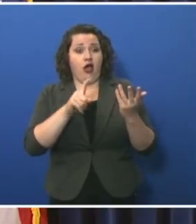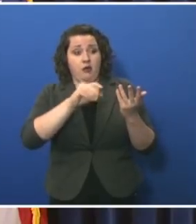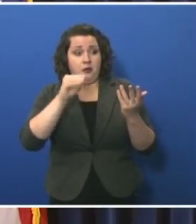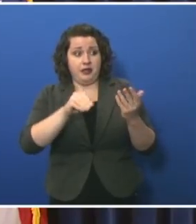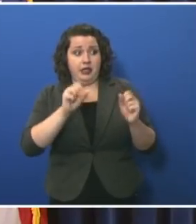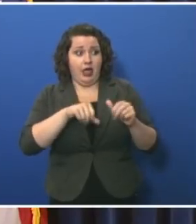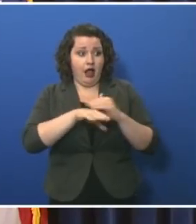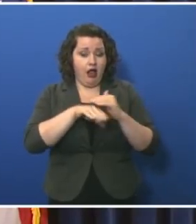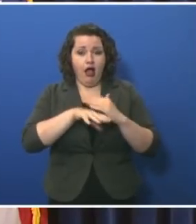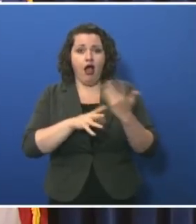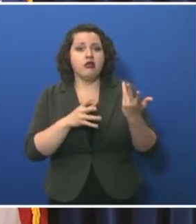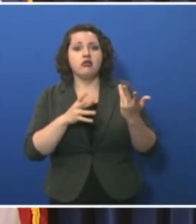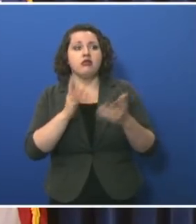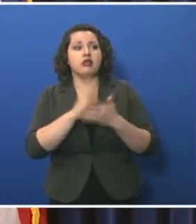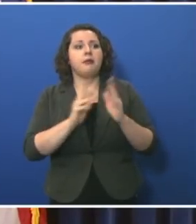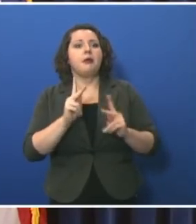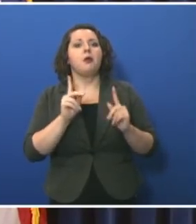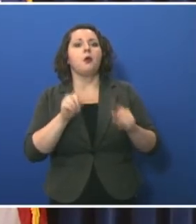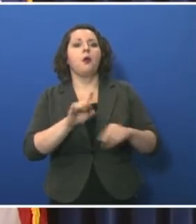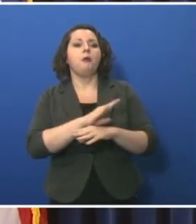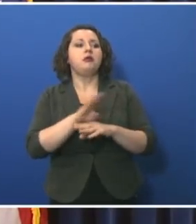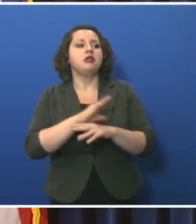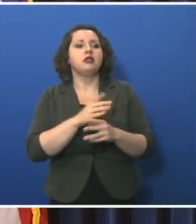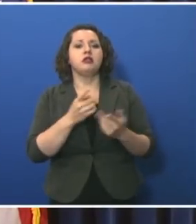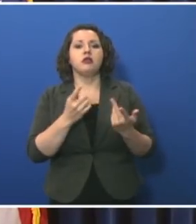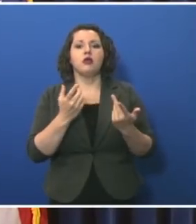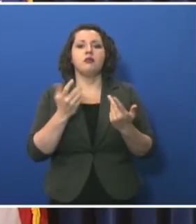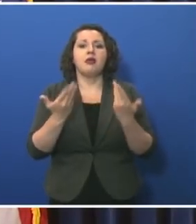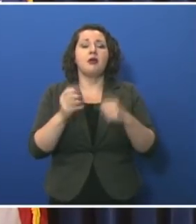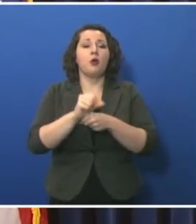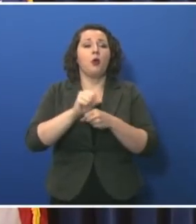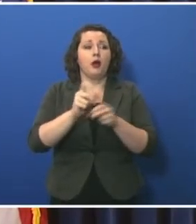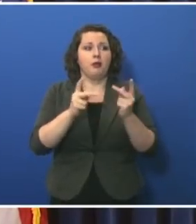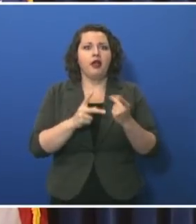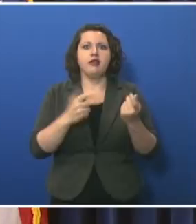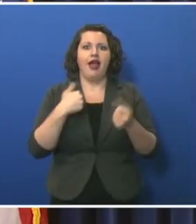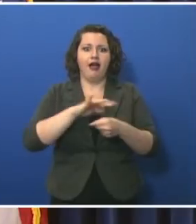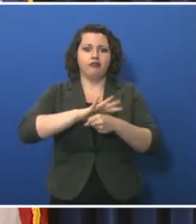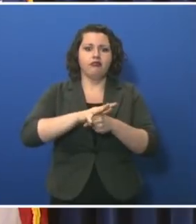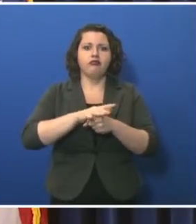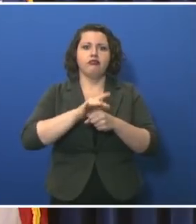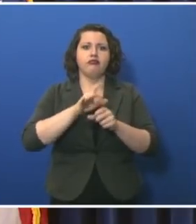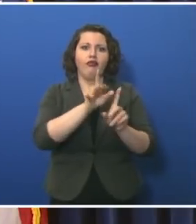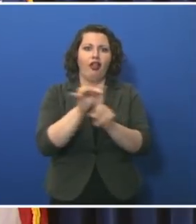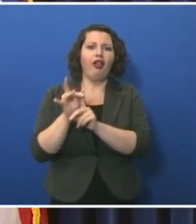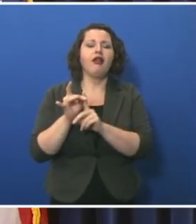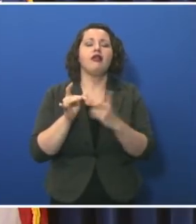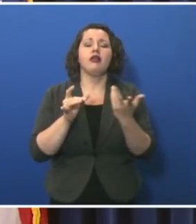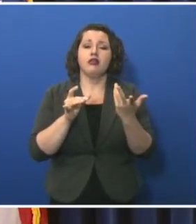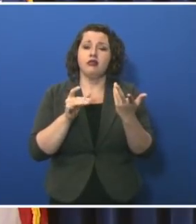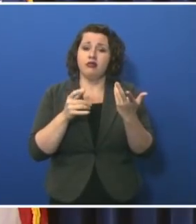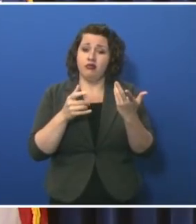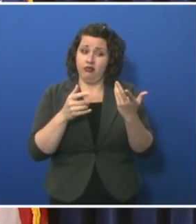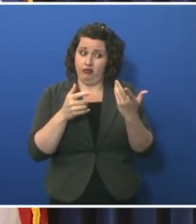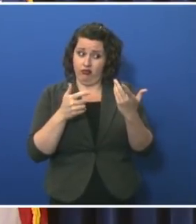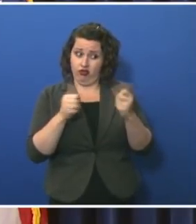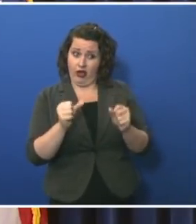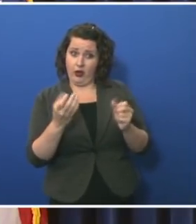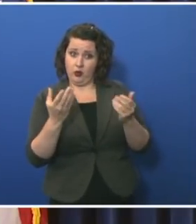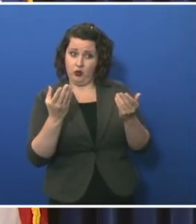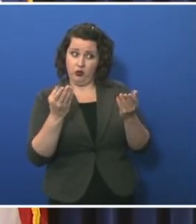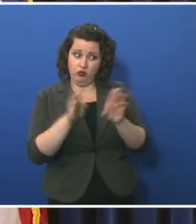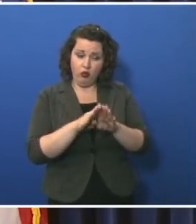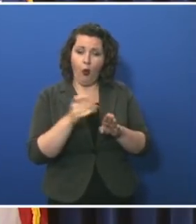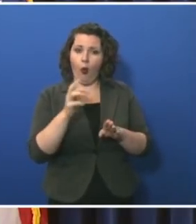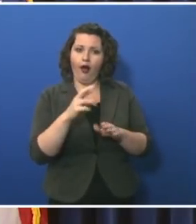may be some people that go to a business or work for some place that gets coronavirus. there is an effort to shut down or at least limit